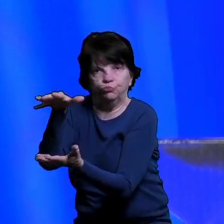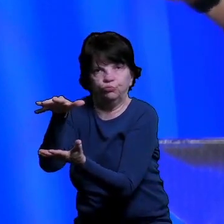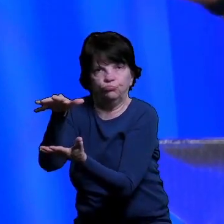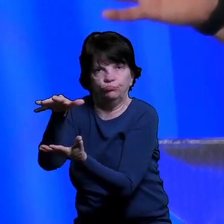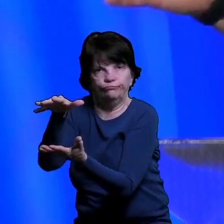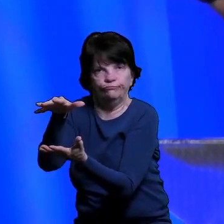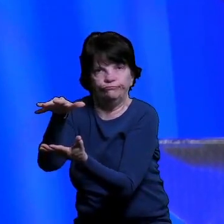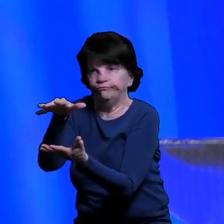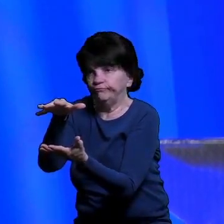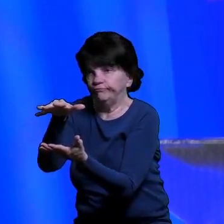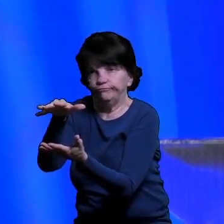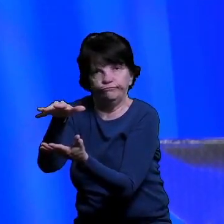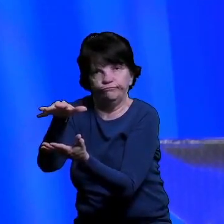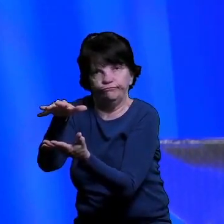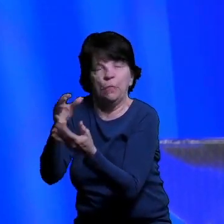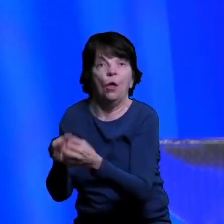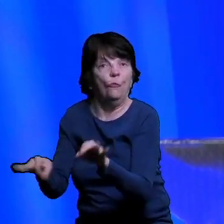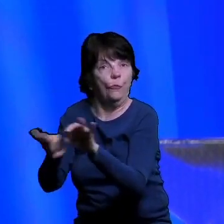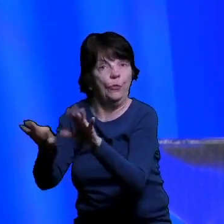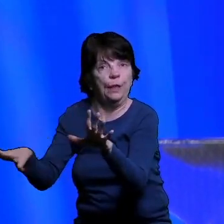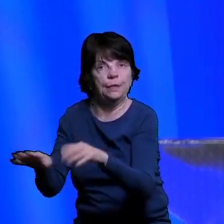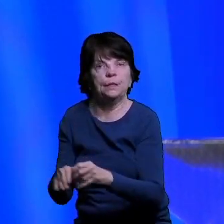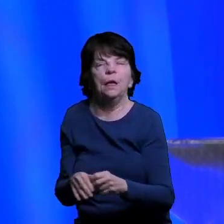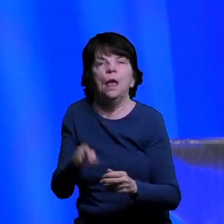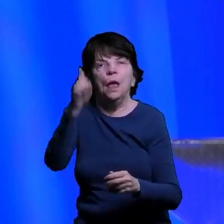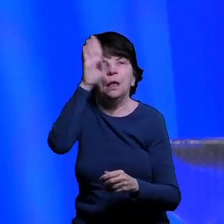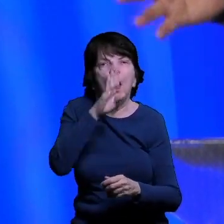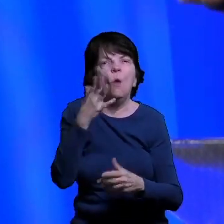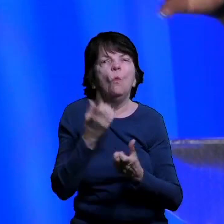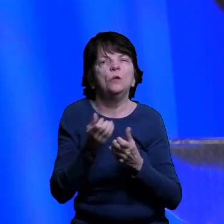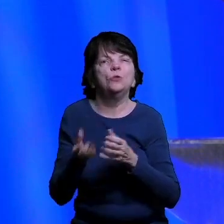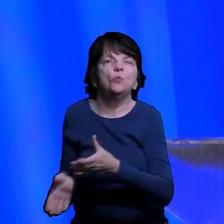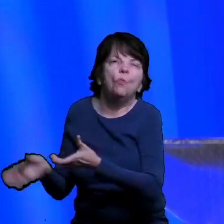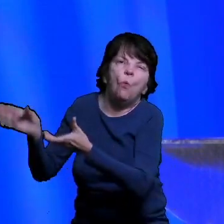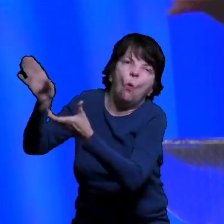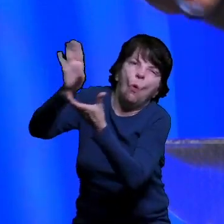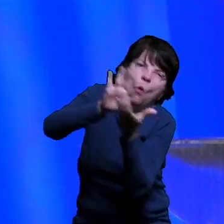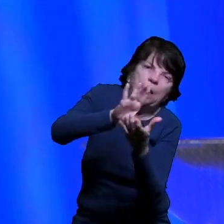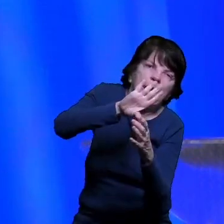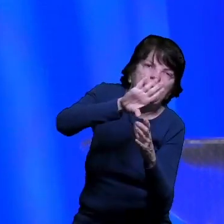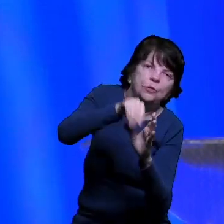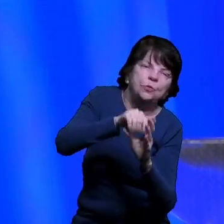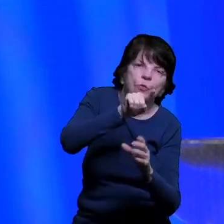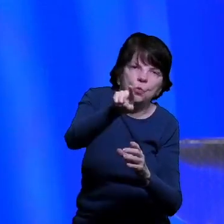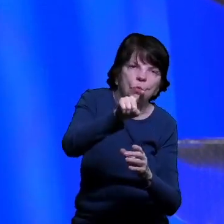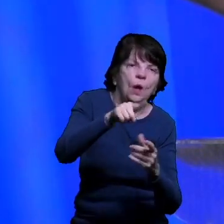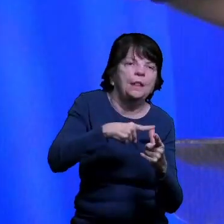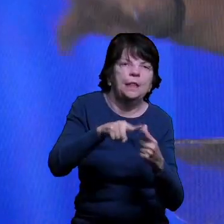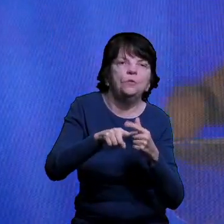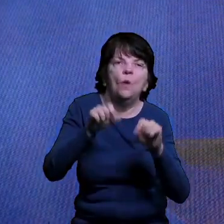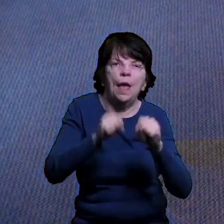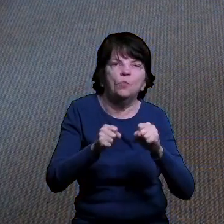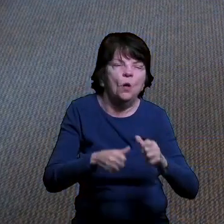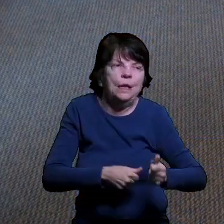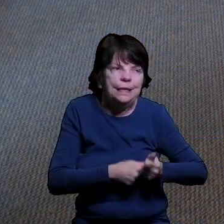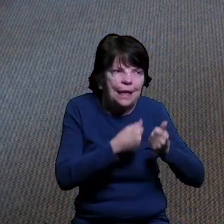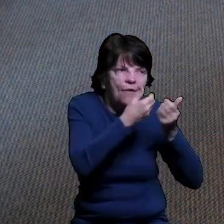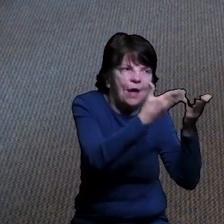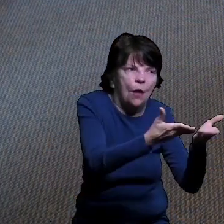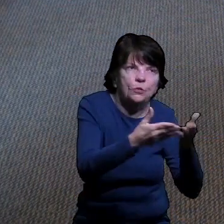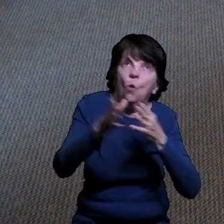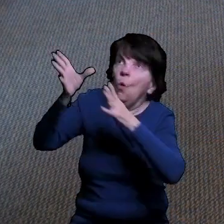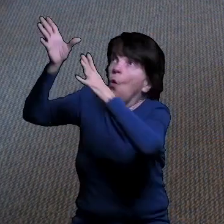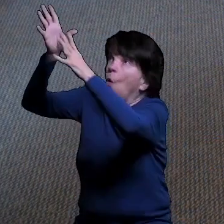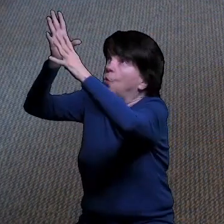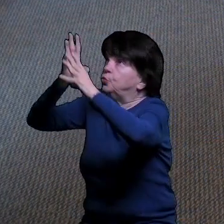That God wants us to be like that. God wants to pour into you so you could be a giver back out. May we